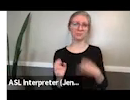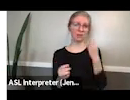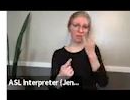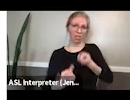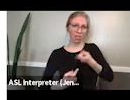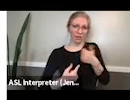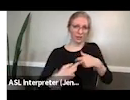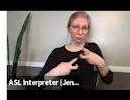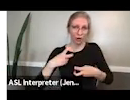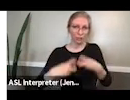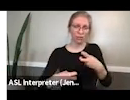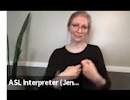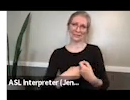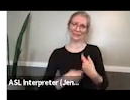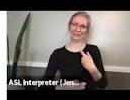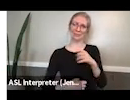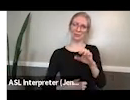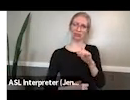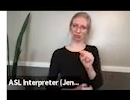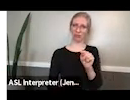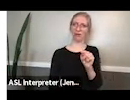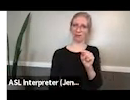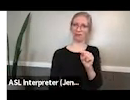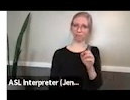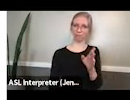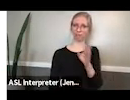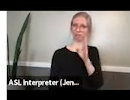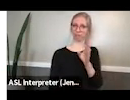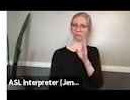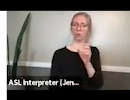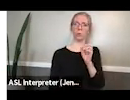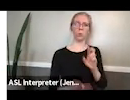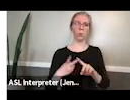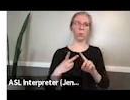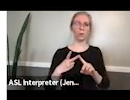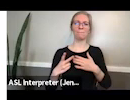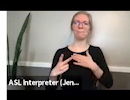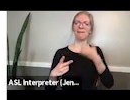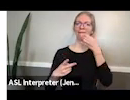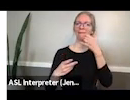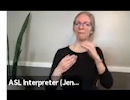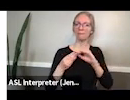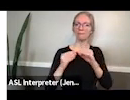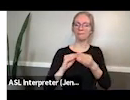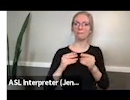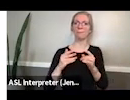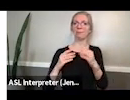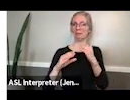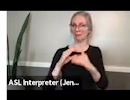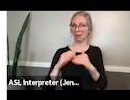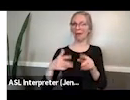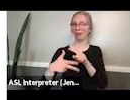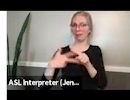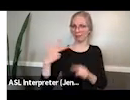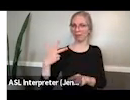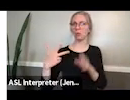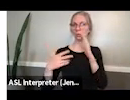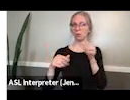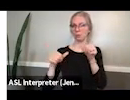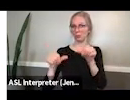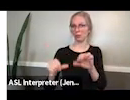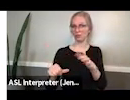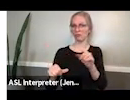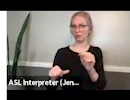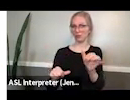can send me a note in the chat box, or I will put my email and phone number in there really quickly so that if something happens and you